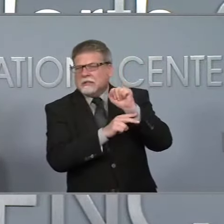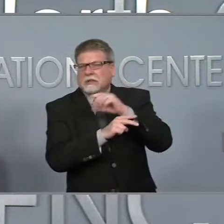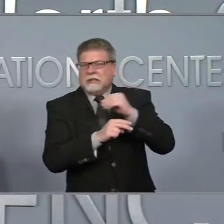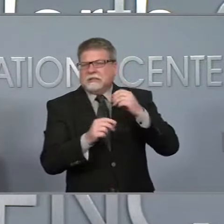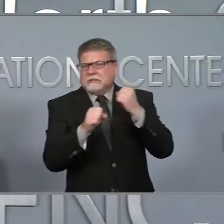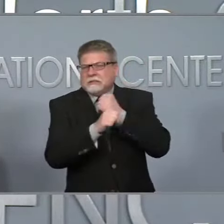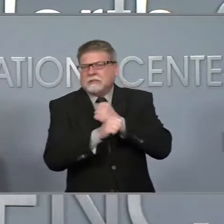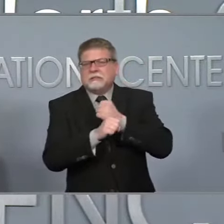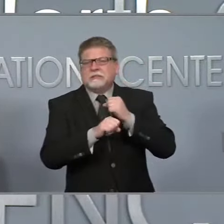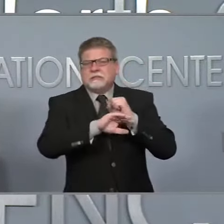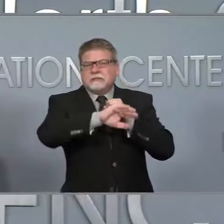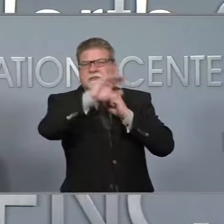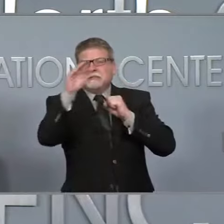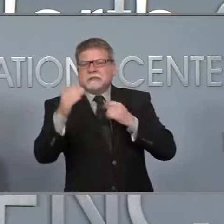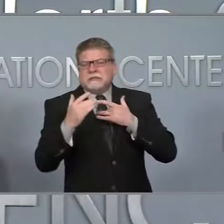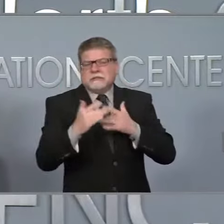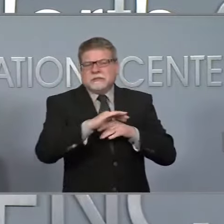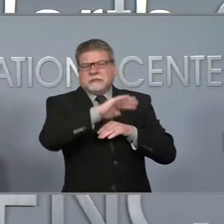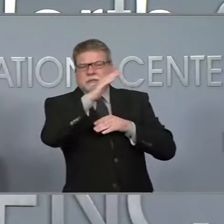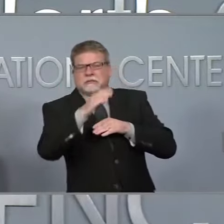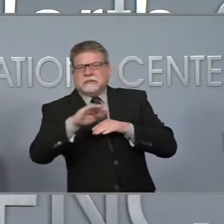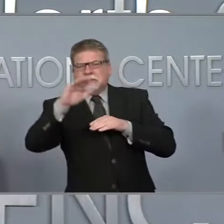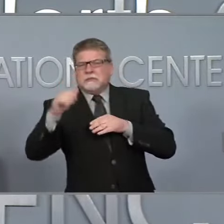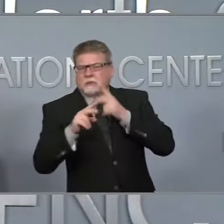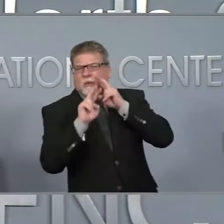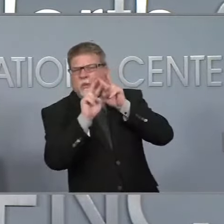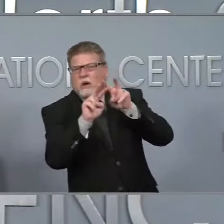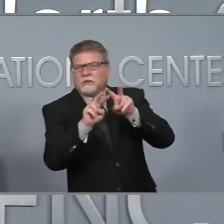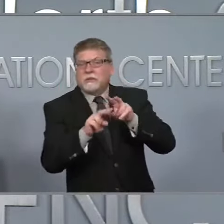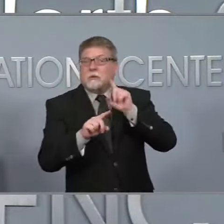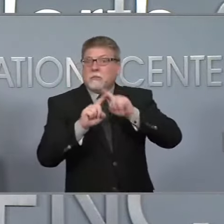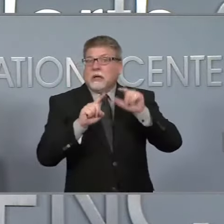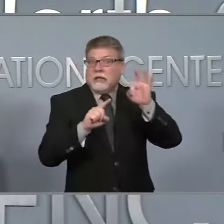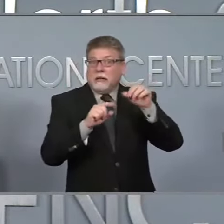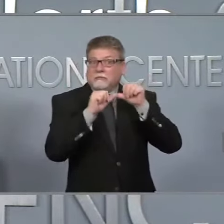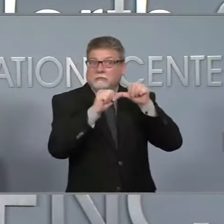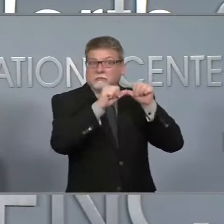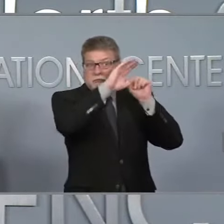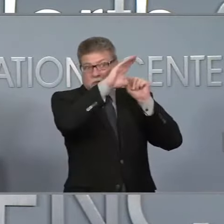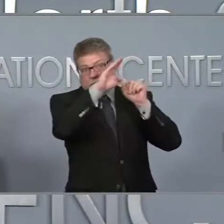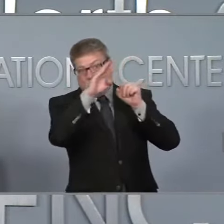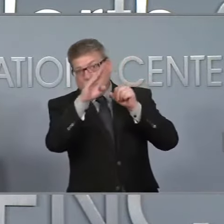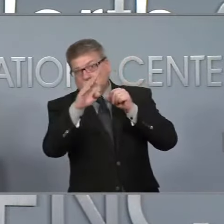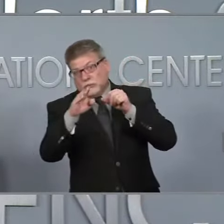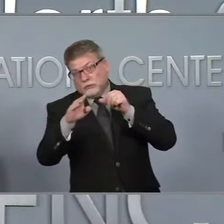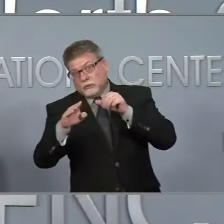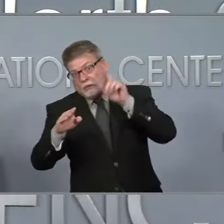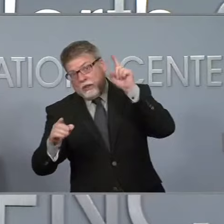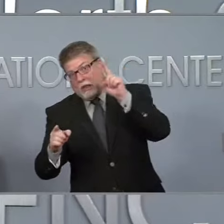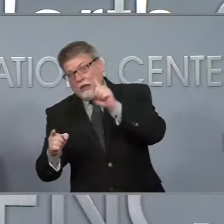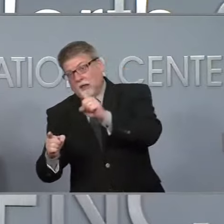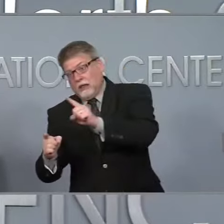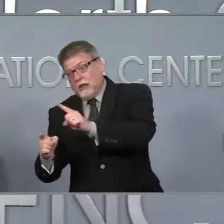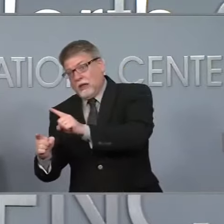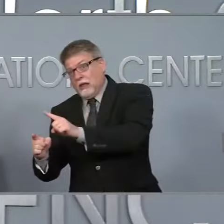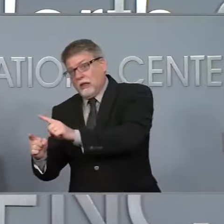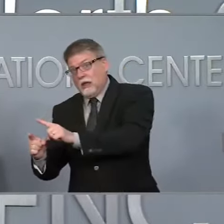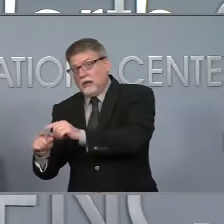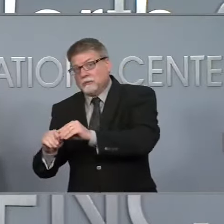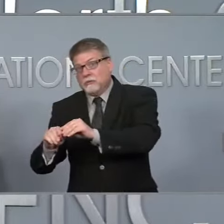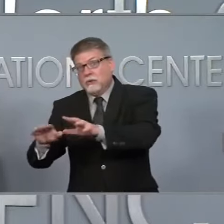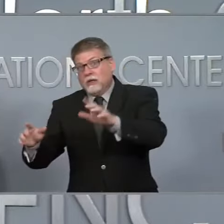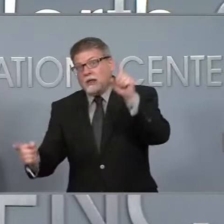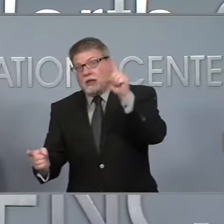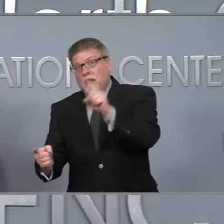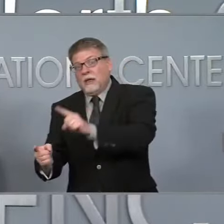shared, if our trends continue to improve, beginning March 7th, schools and other low-risk settings can